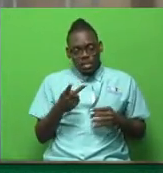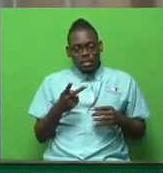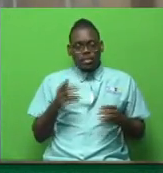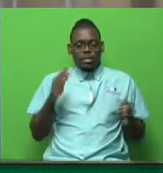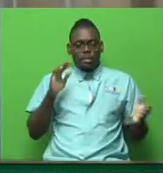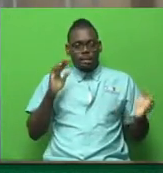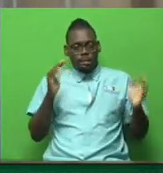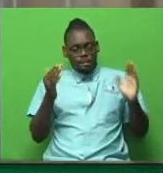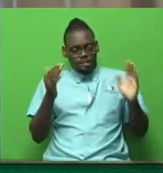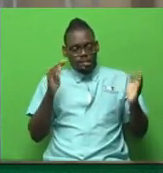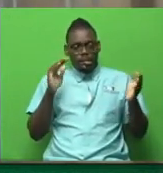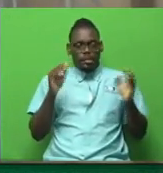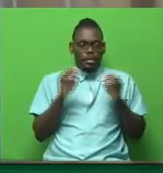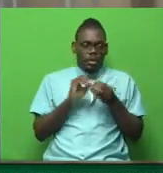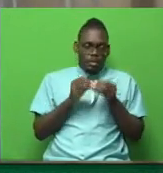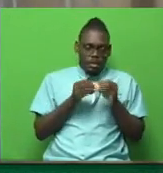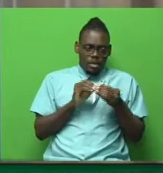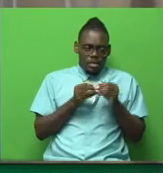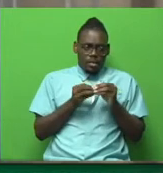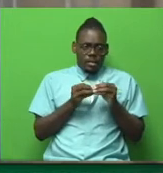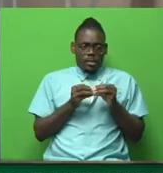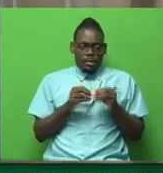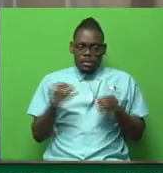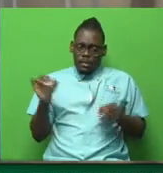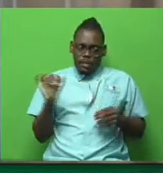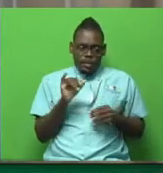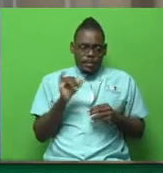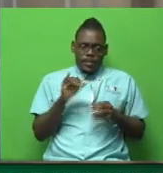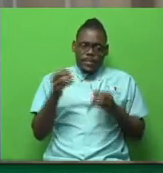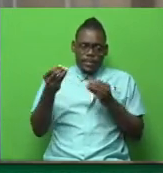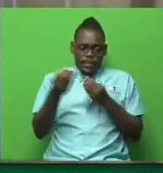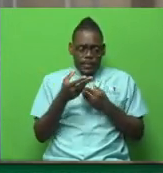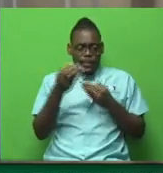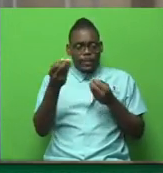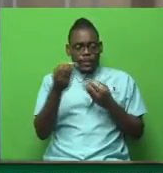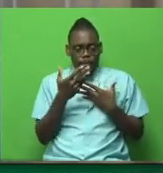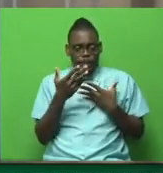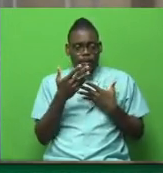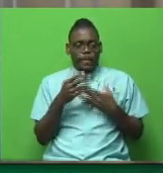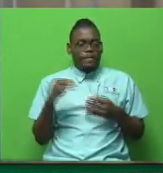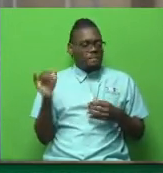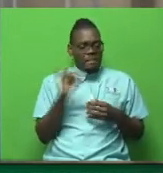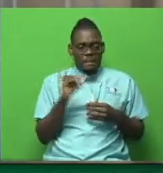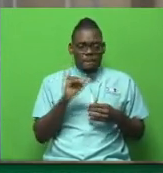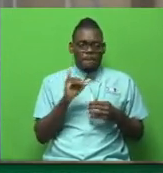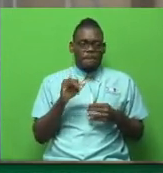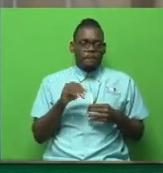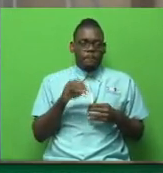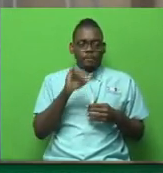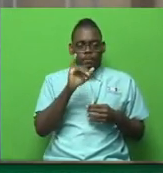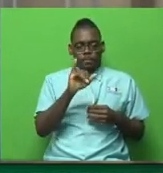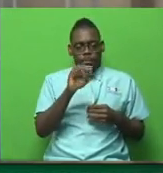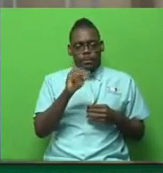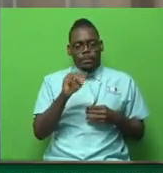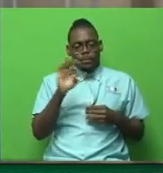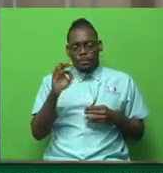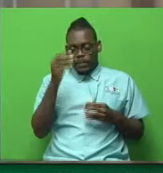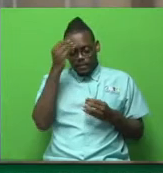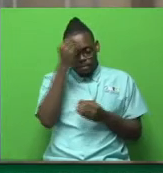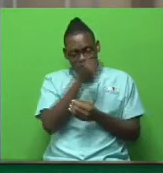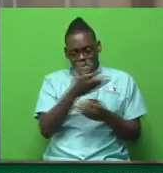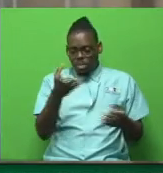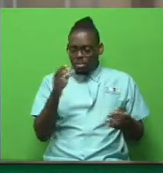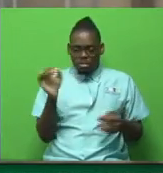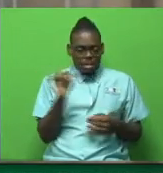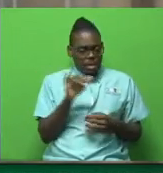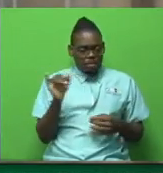government policy the same data the same IMF data based on the